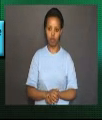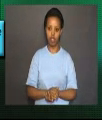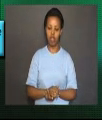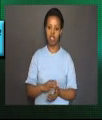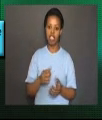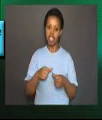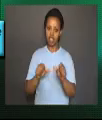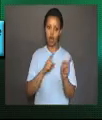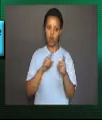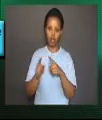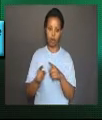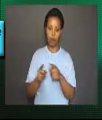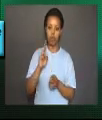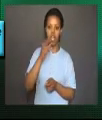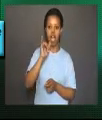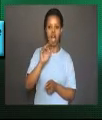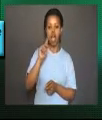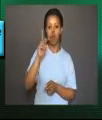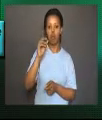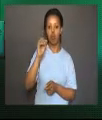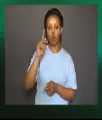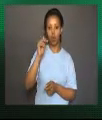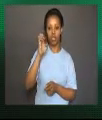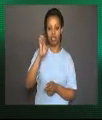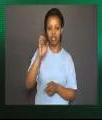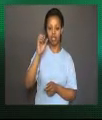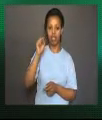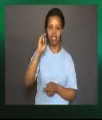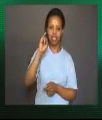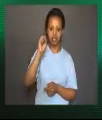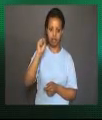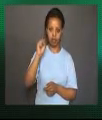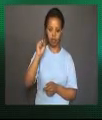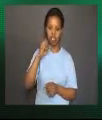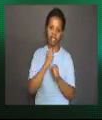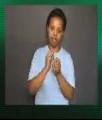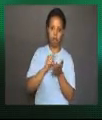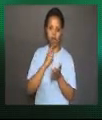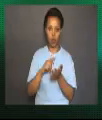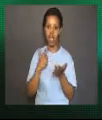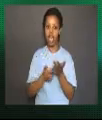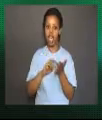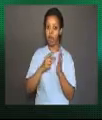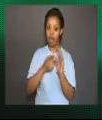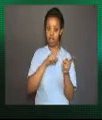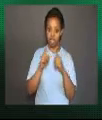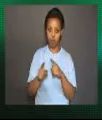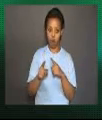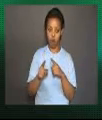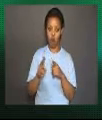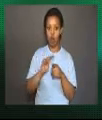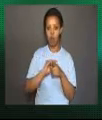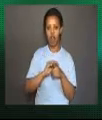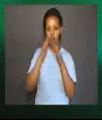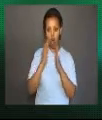Next, a hypothesis is constructed. A hypothesis is an educated